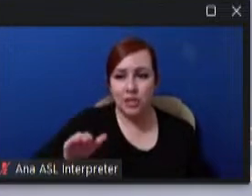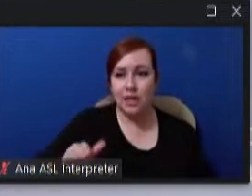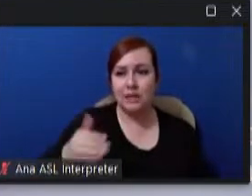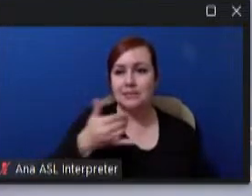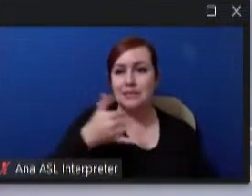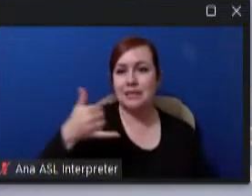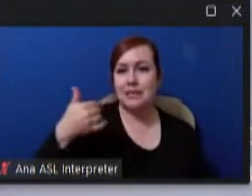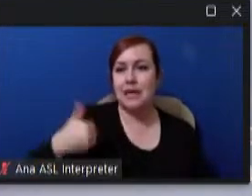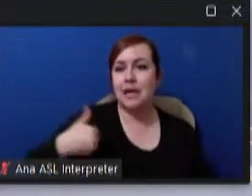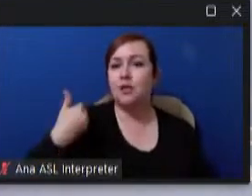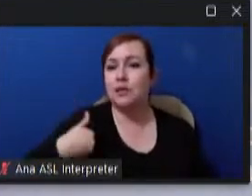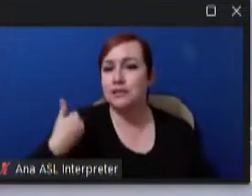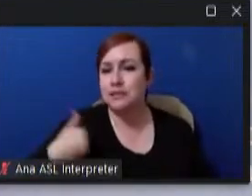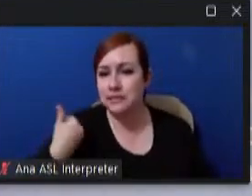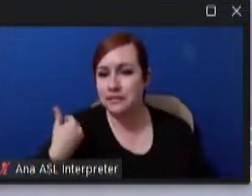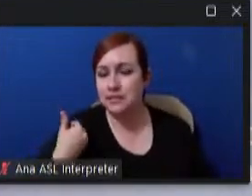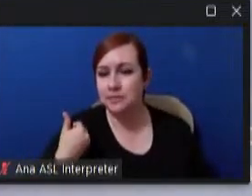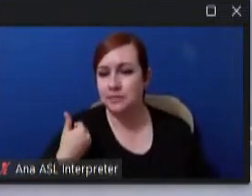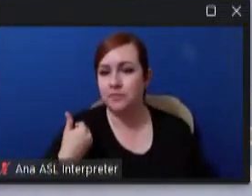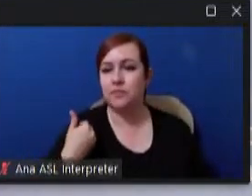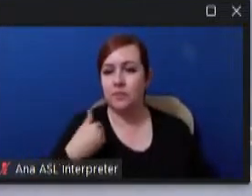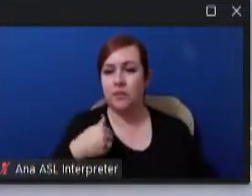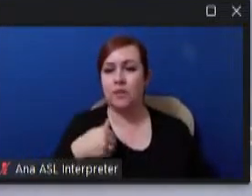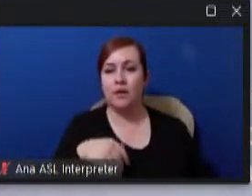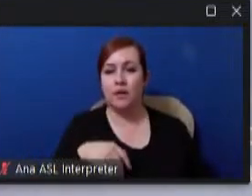and adolescents?